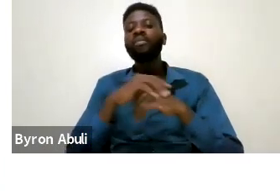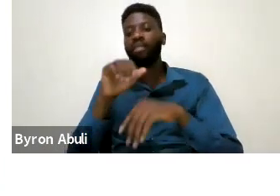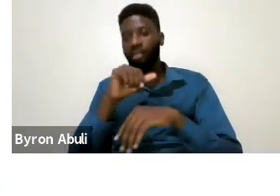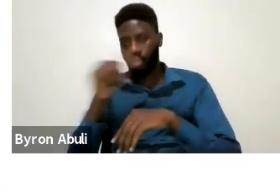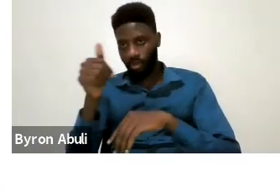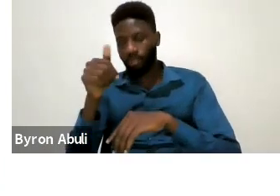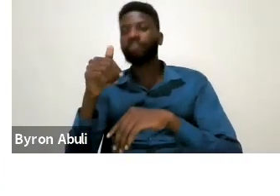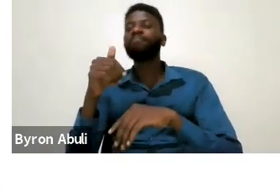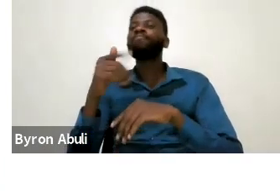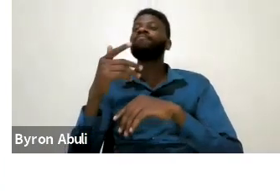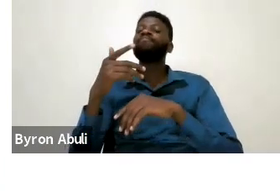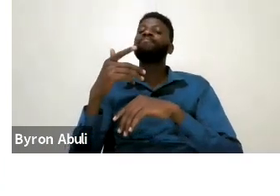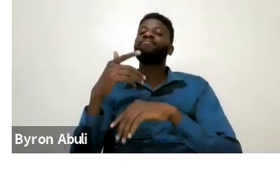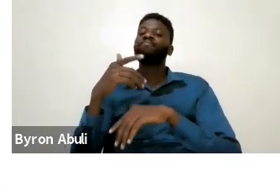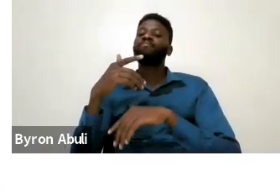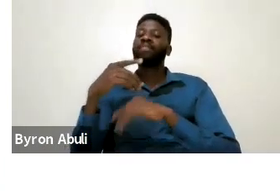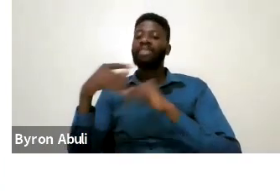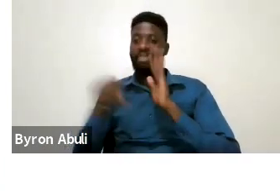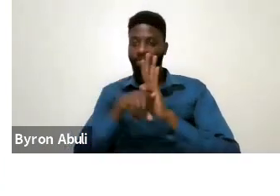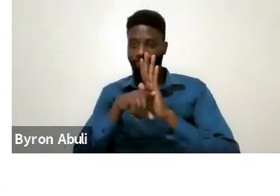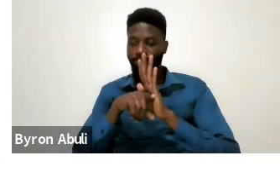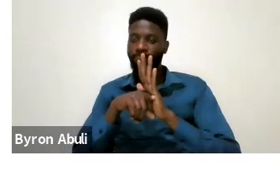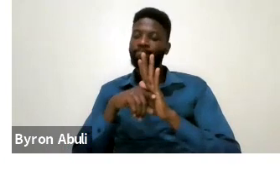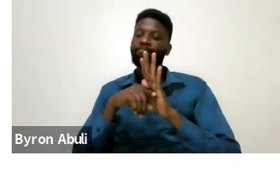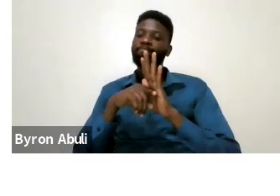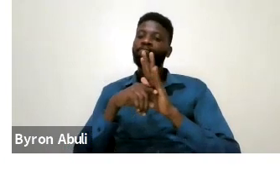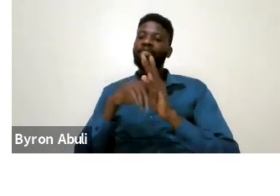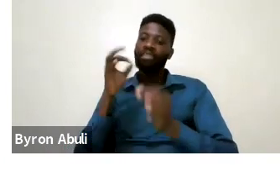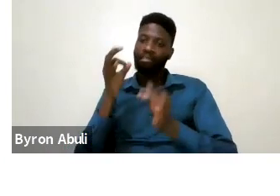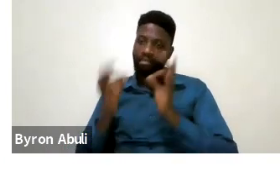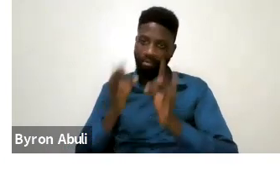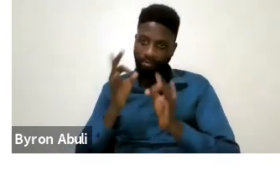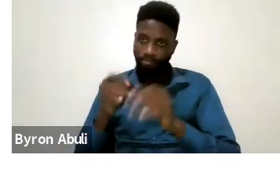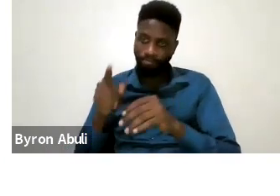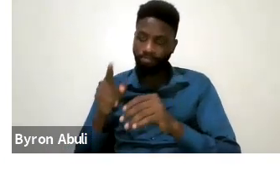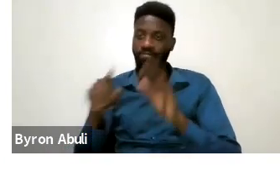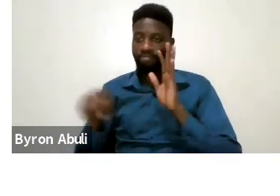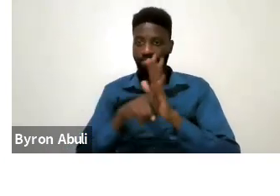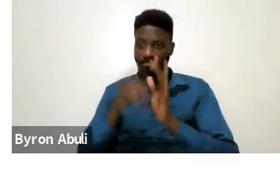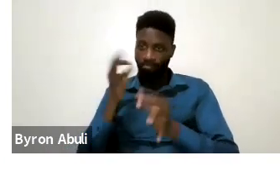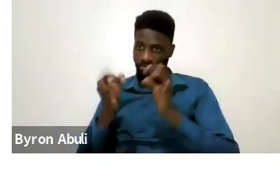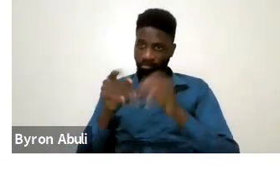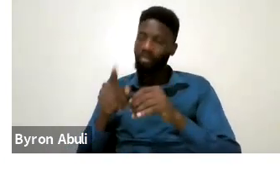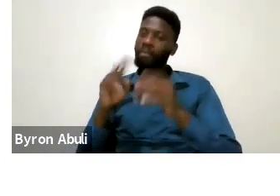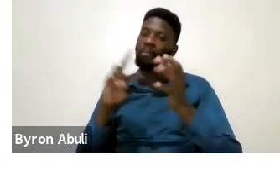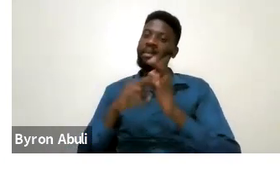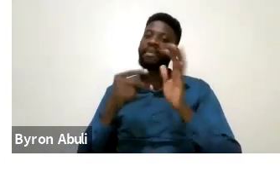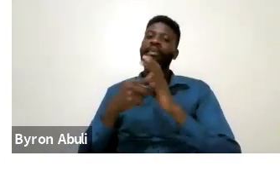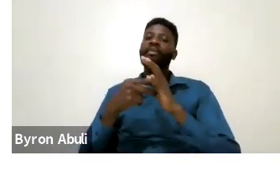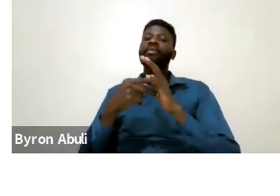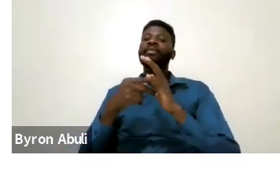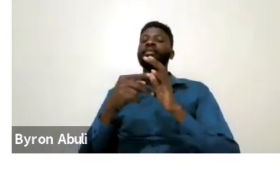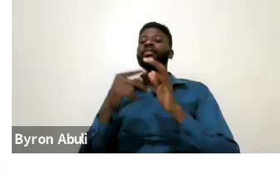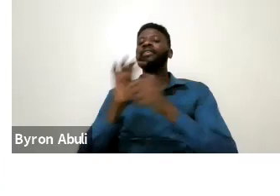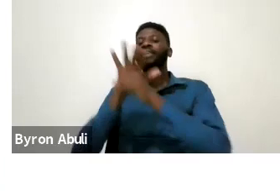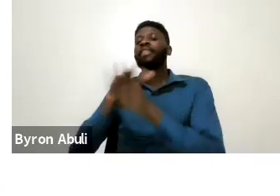incorrect attitude, usually negative towards an individual, based solely on the individual's membership of a social group. For example, a person may